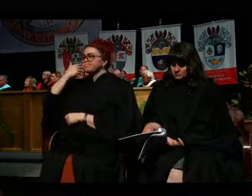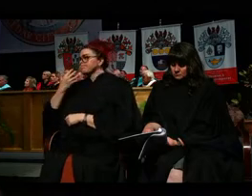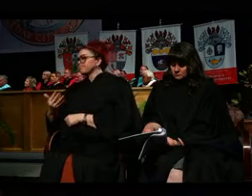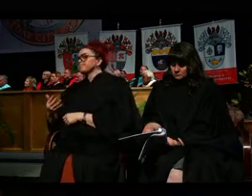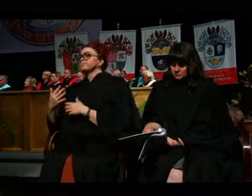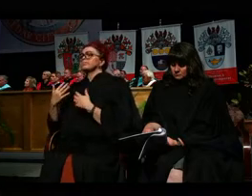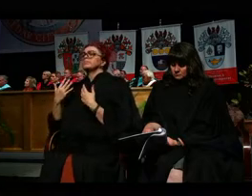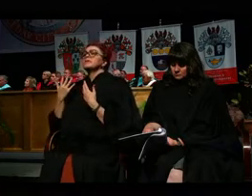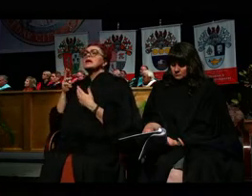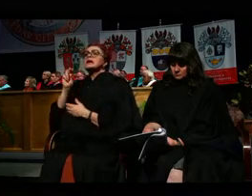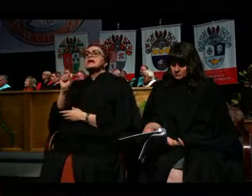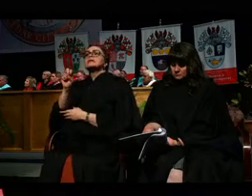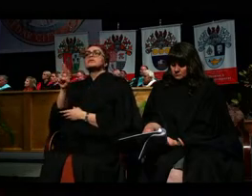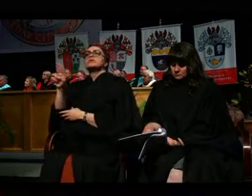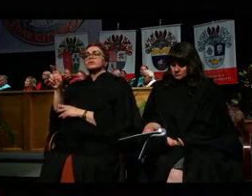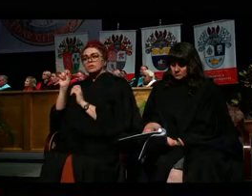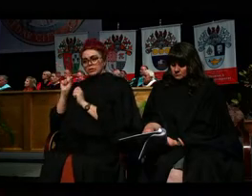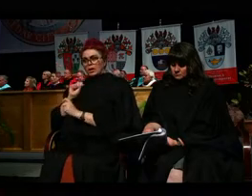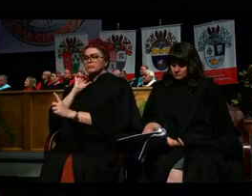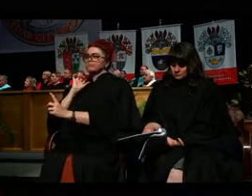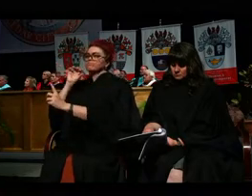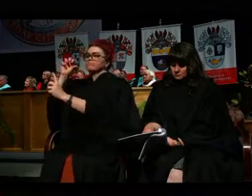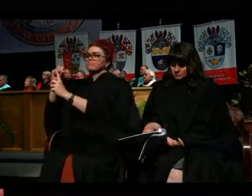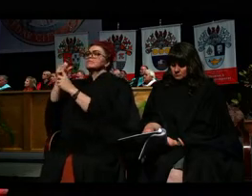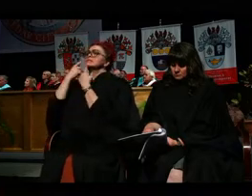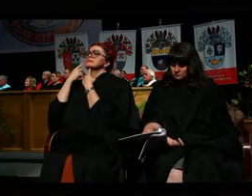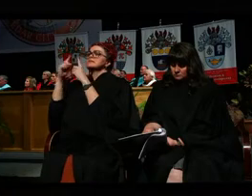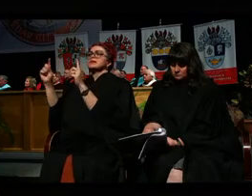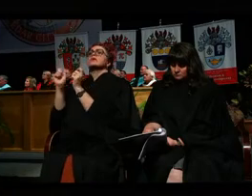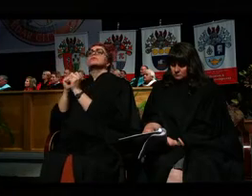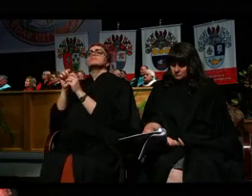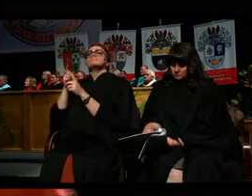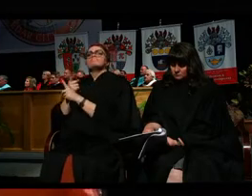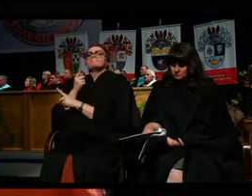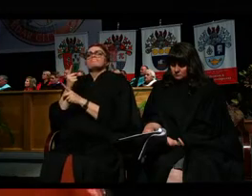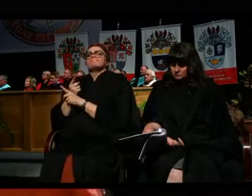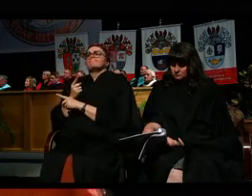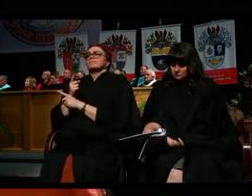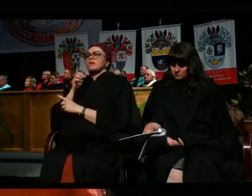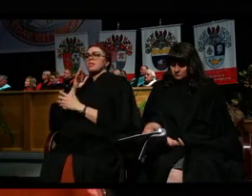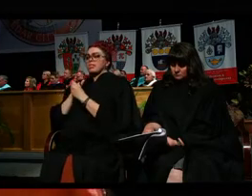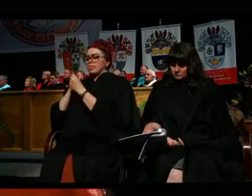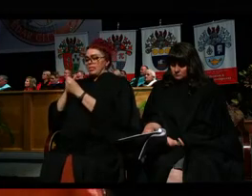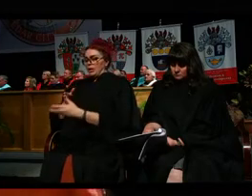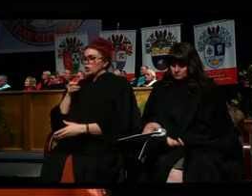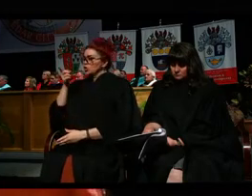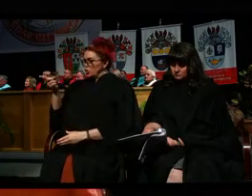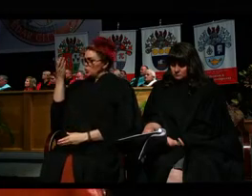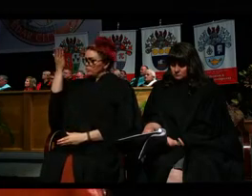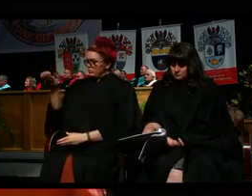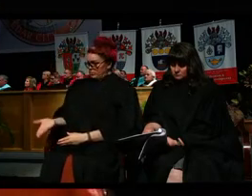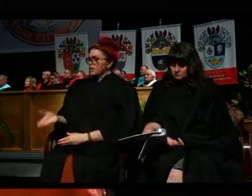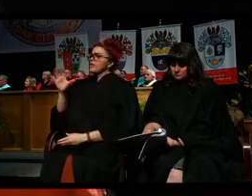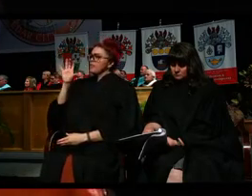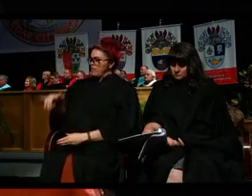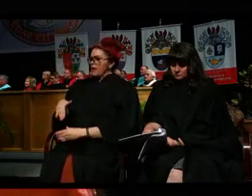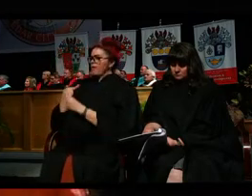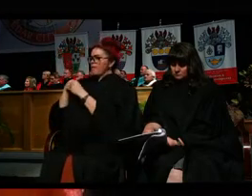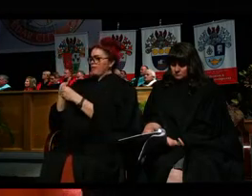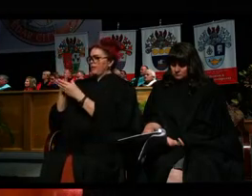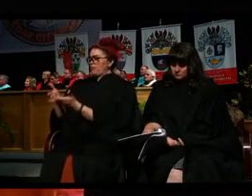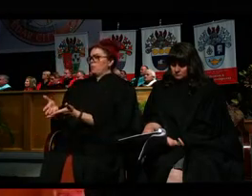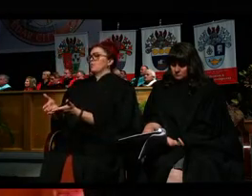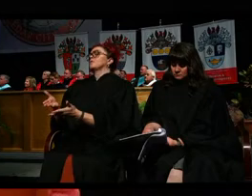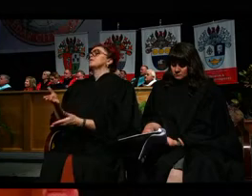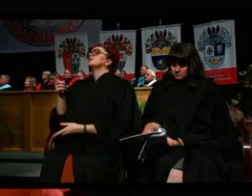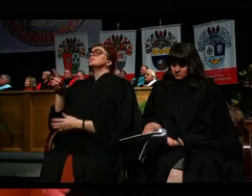SUU can achieve great success under the right leader, and you are that leader. You are